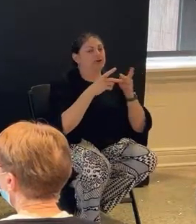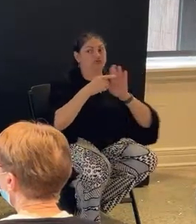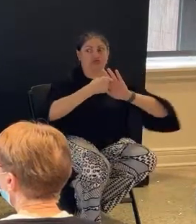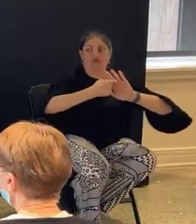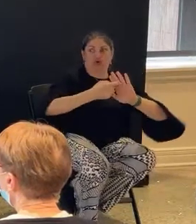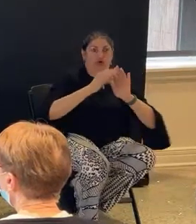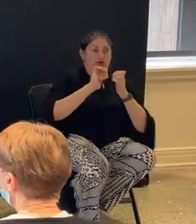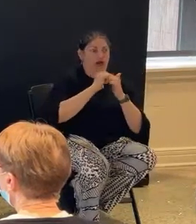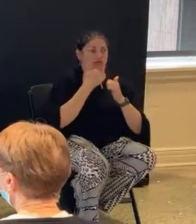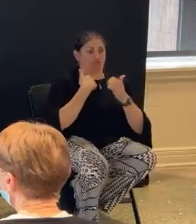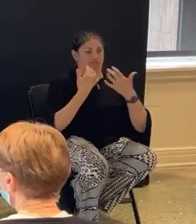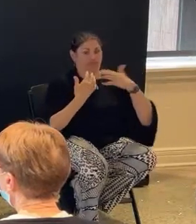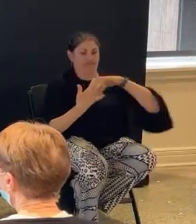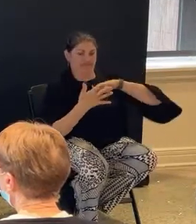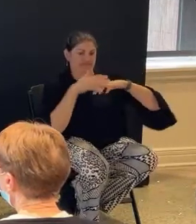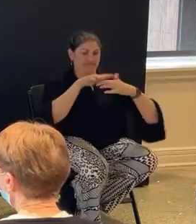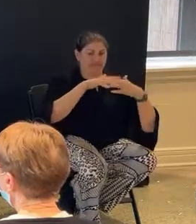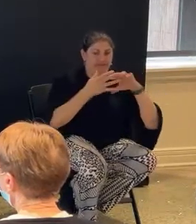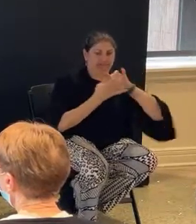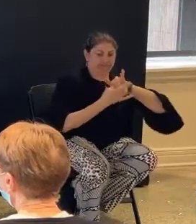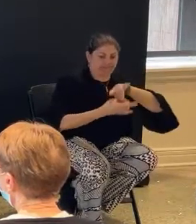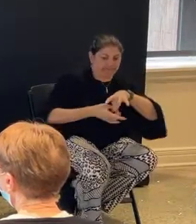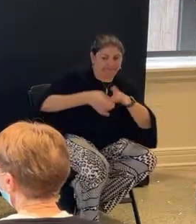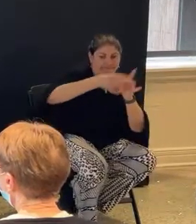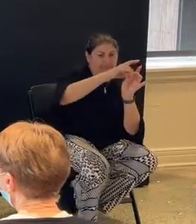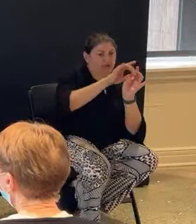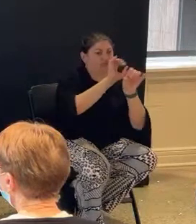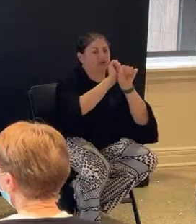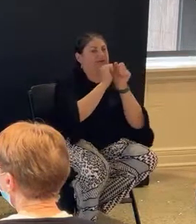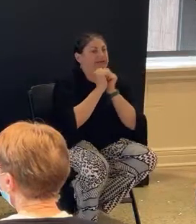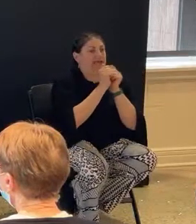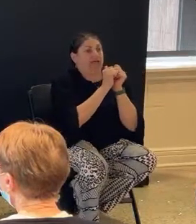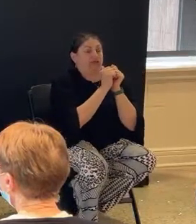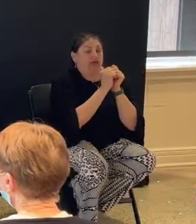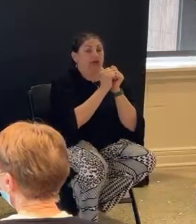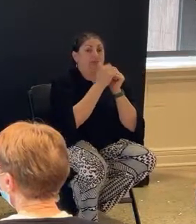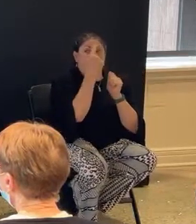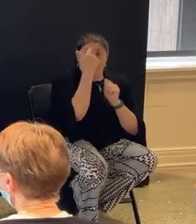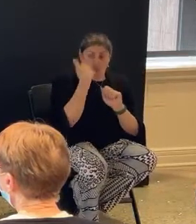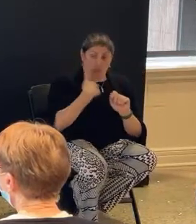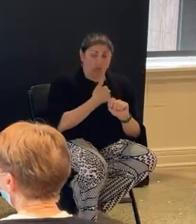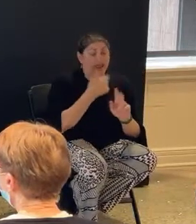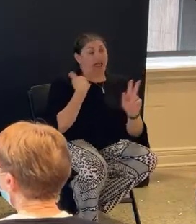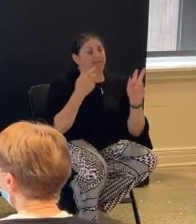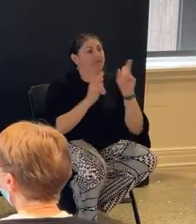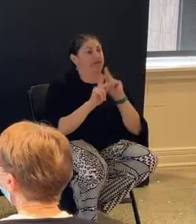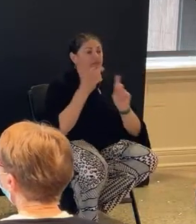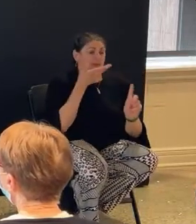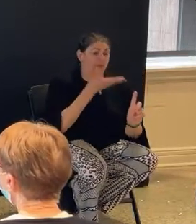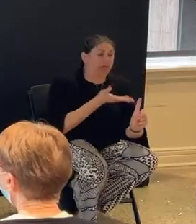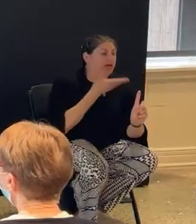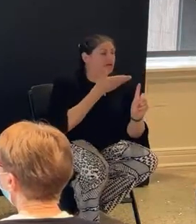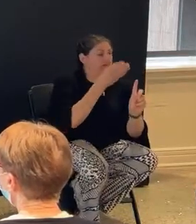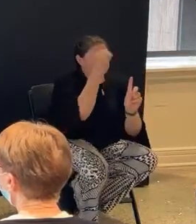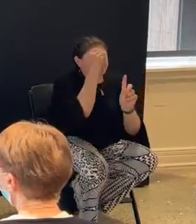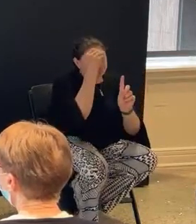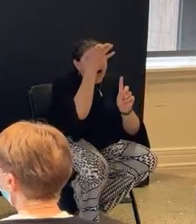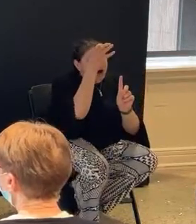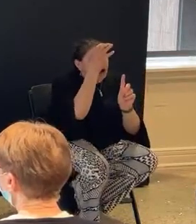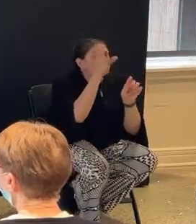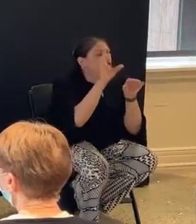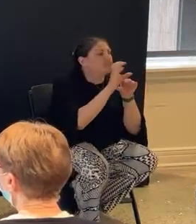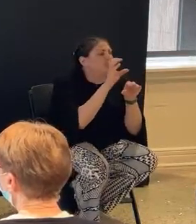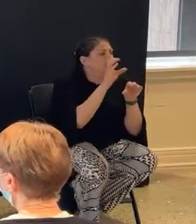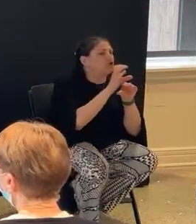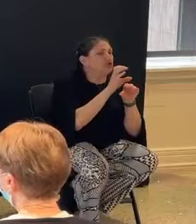a wonderful way, because you have people who, you know, are computer experts who deal in